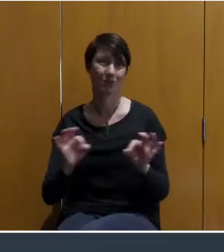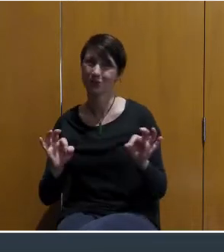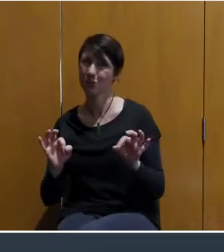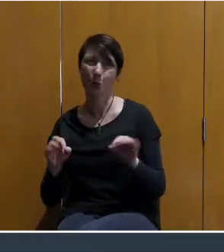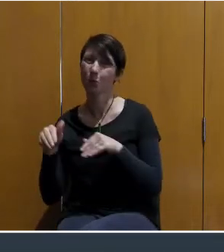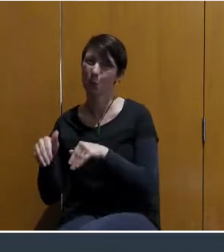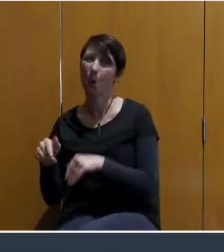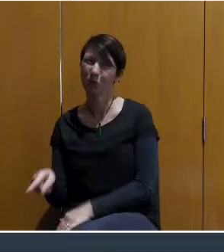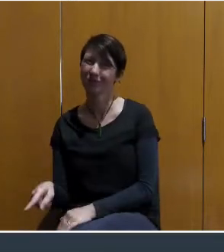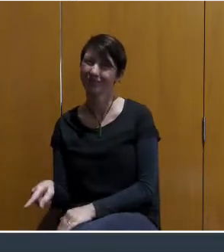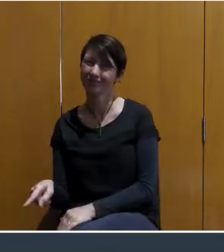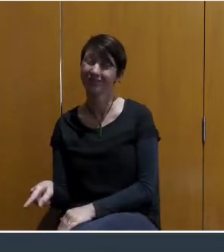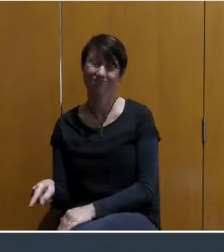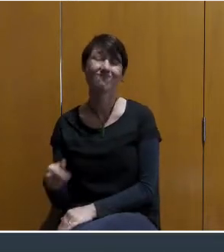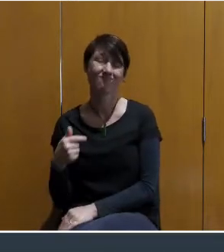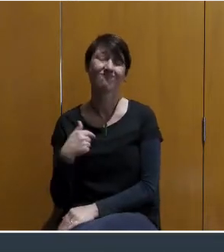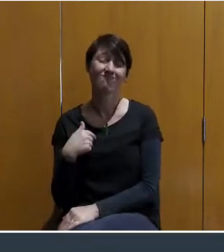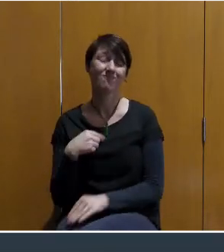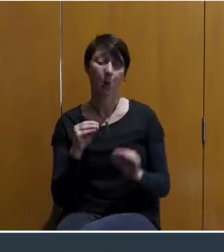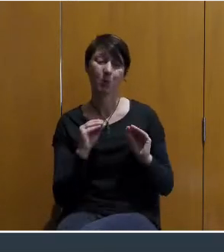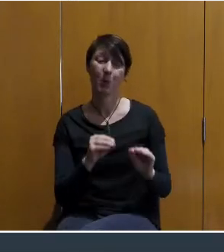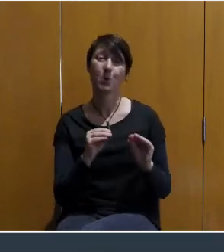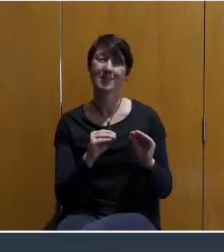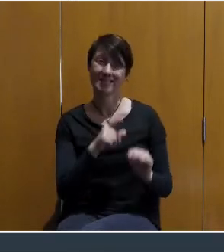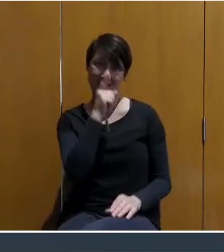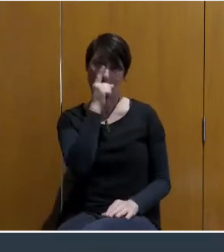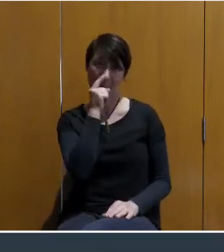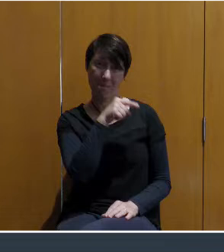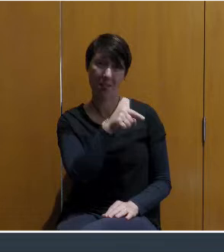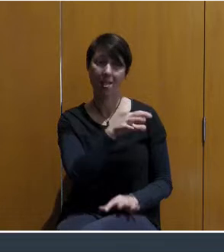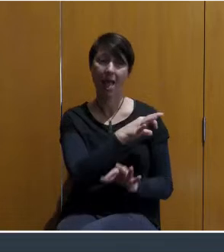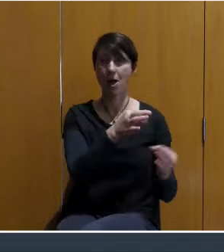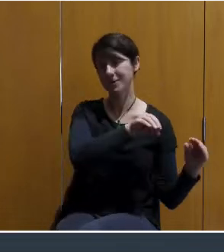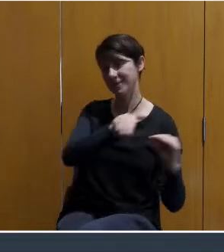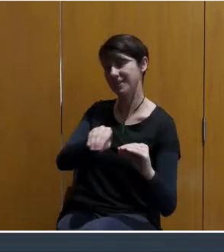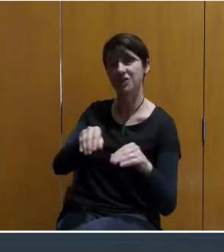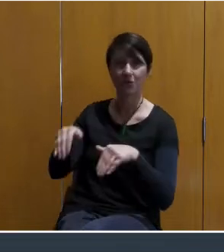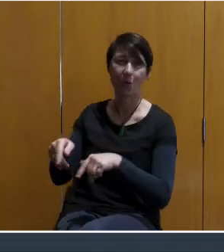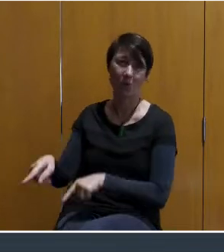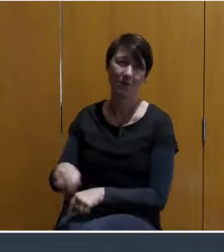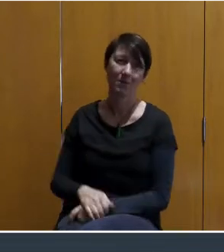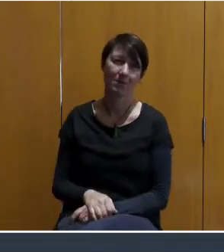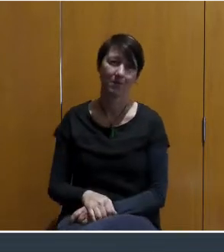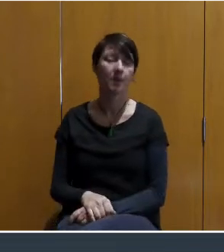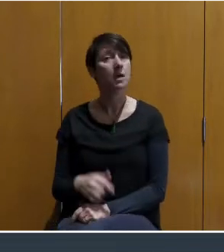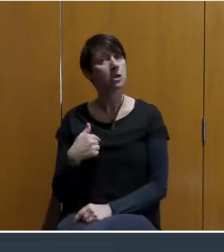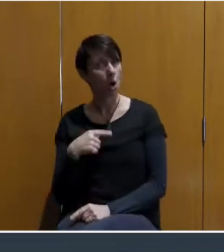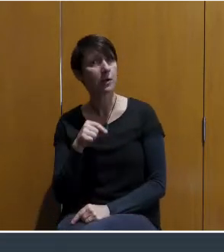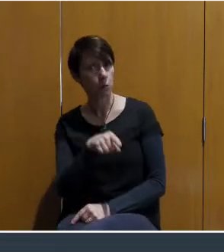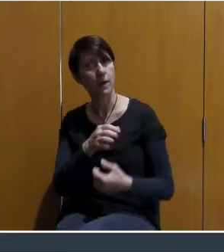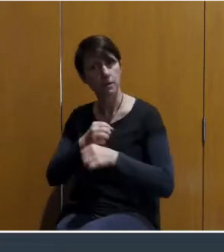You know, it's actually training the humans how to teach their dog. Yeah, yeah. So I would do that for the